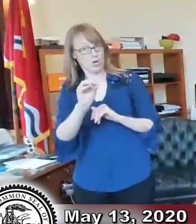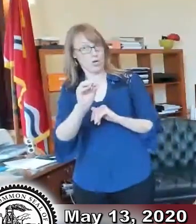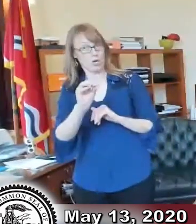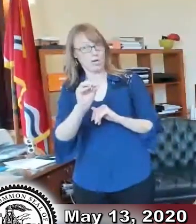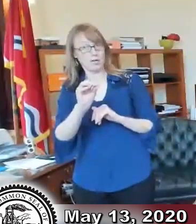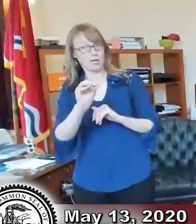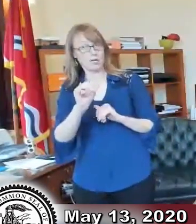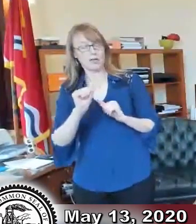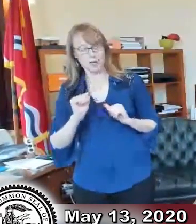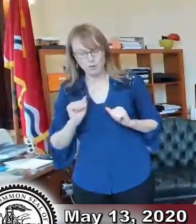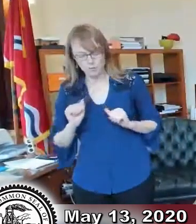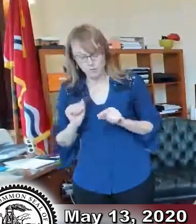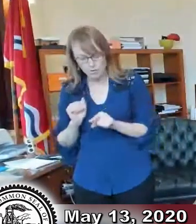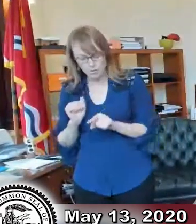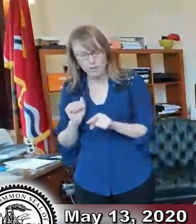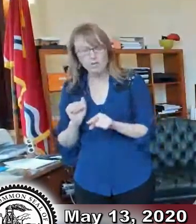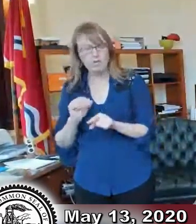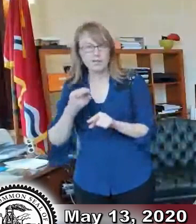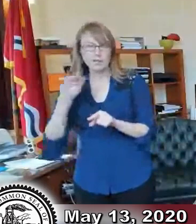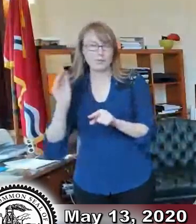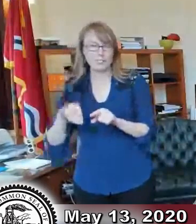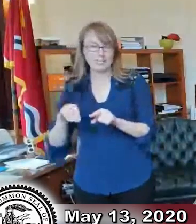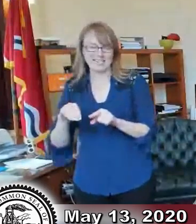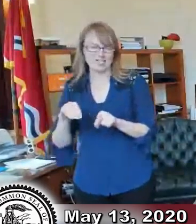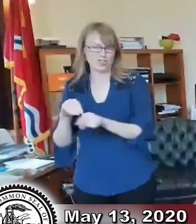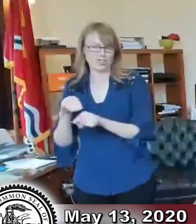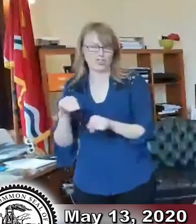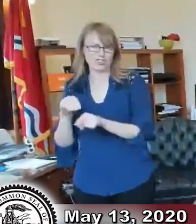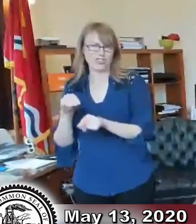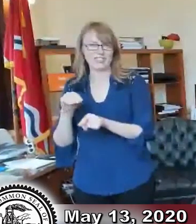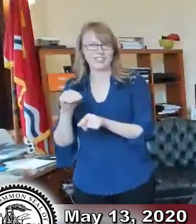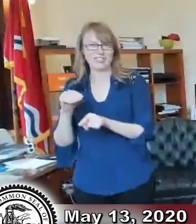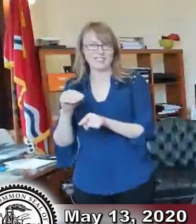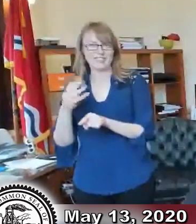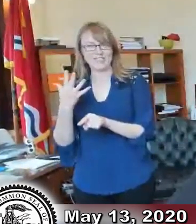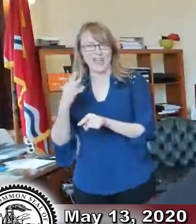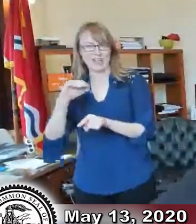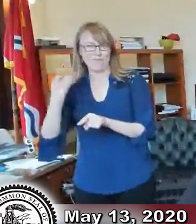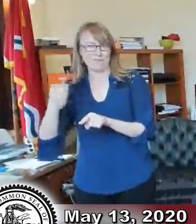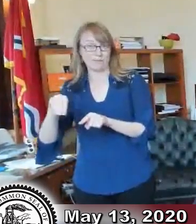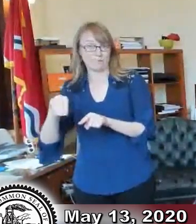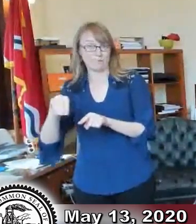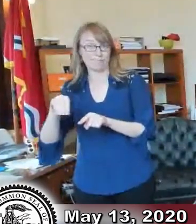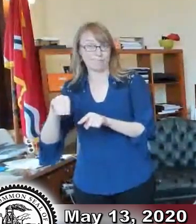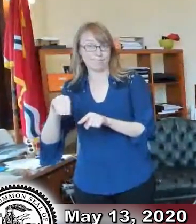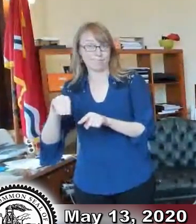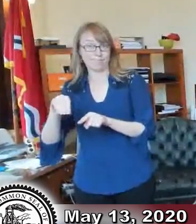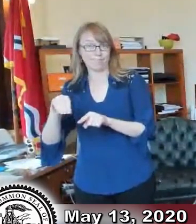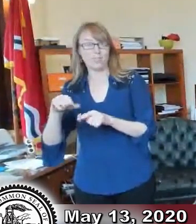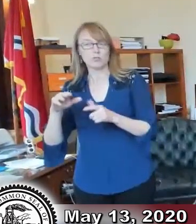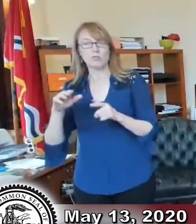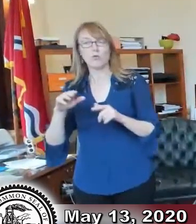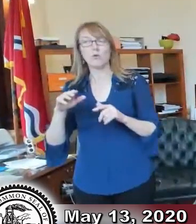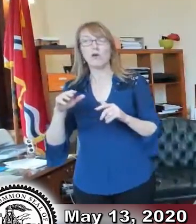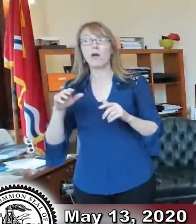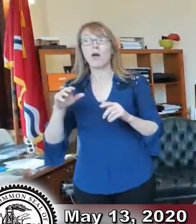well, it's so low here. Last time I looked, it's around 5% of the people tested.